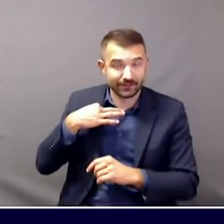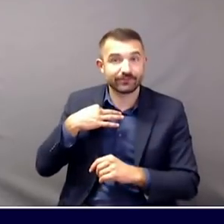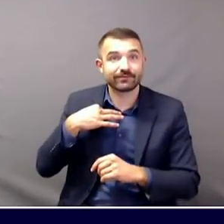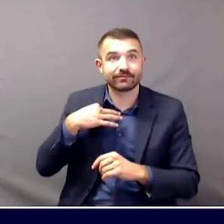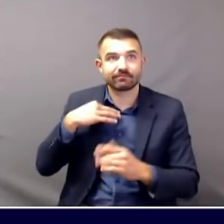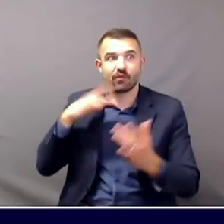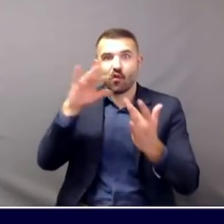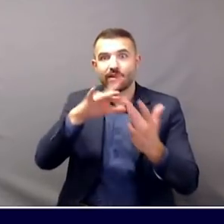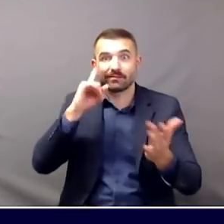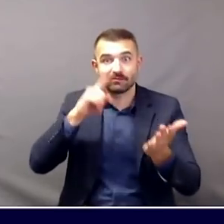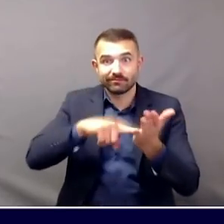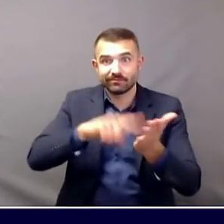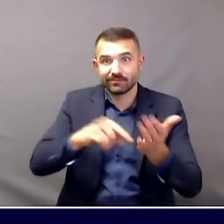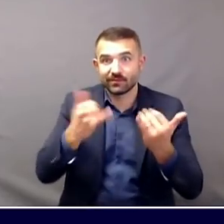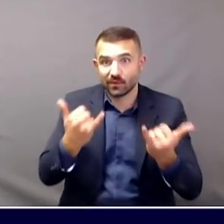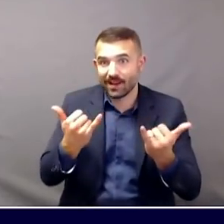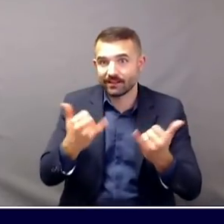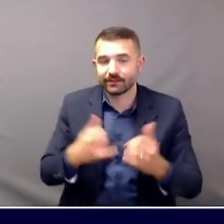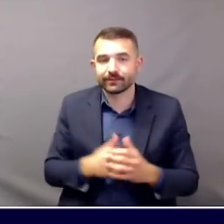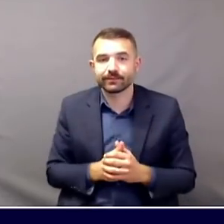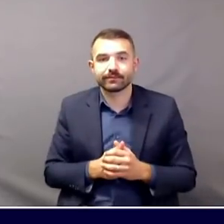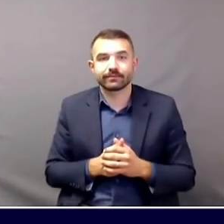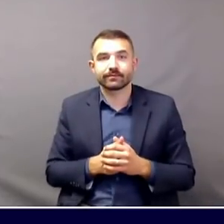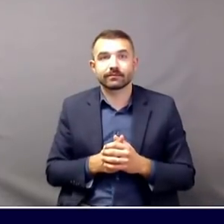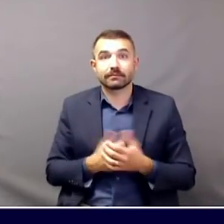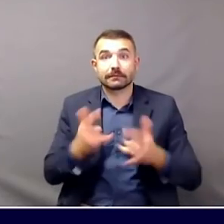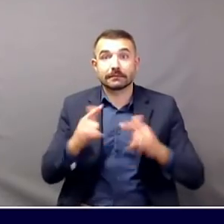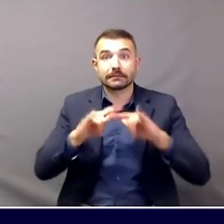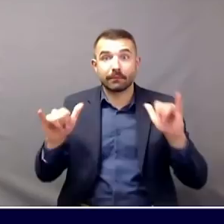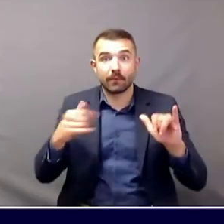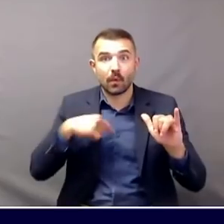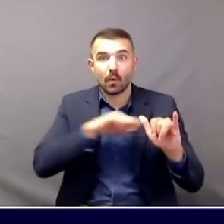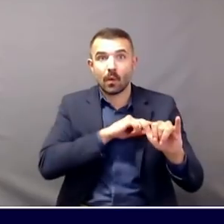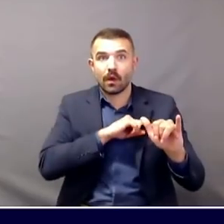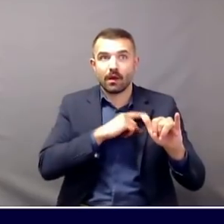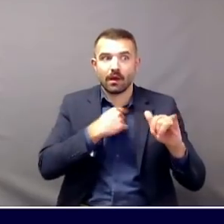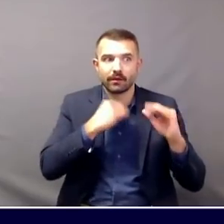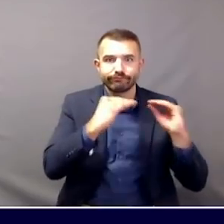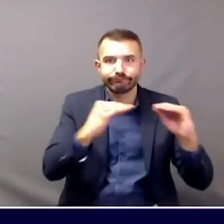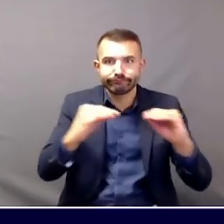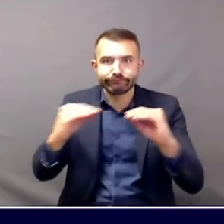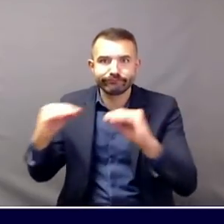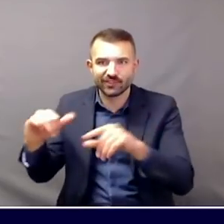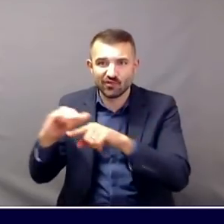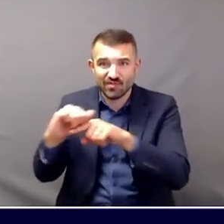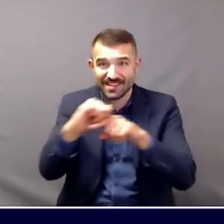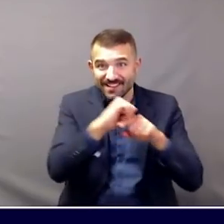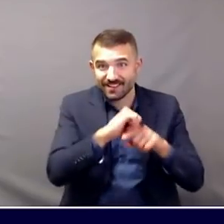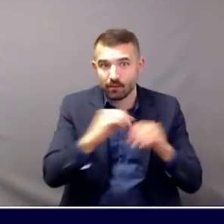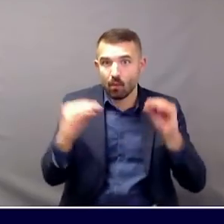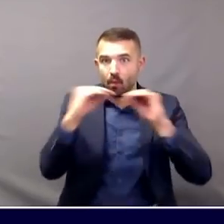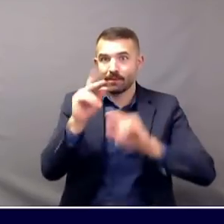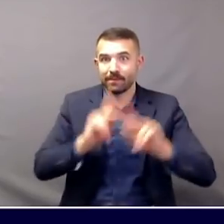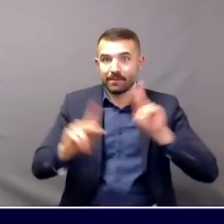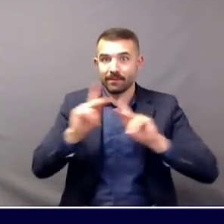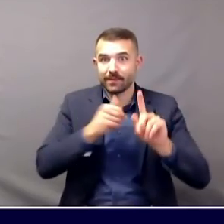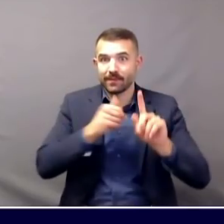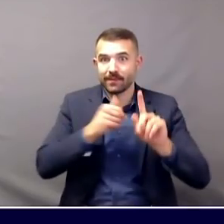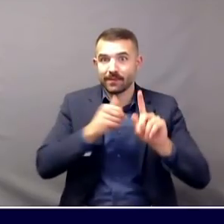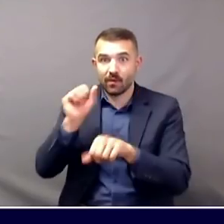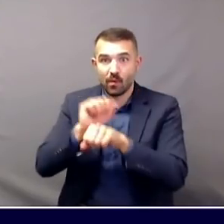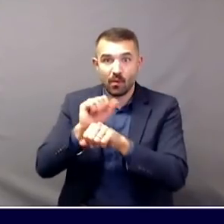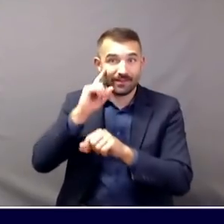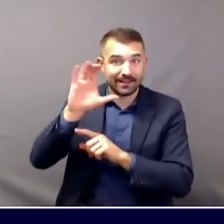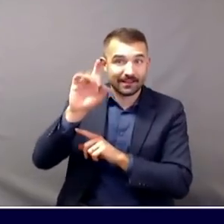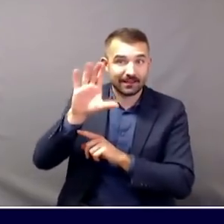we are also taking steps to train more people from within the agency, as well as other employees who have shown an interest